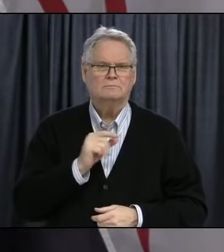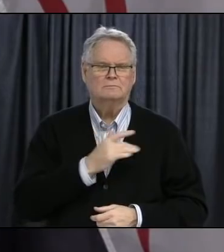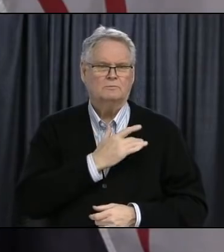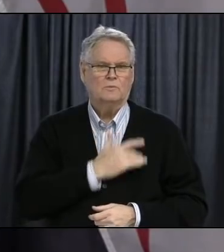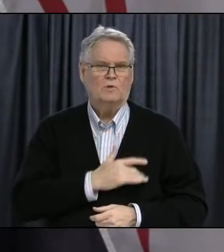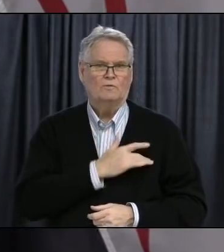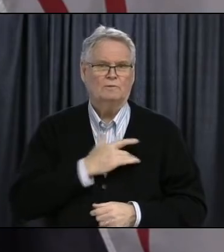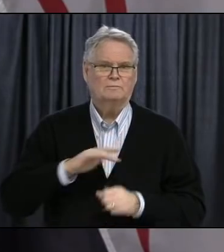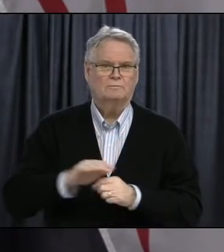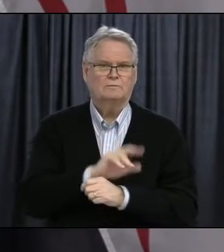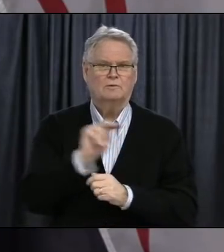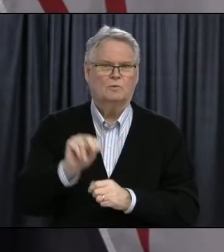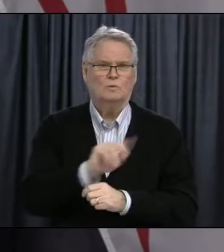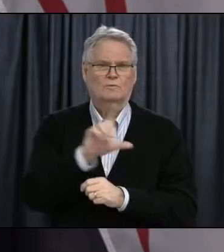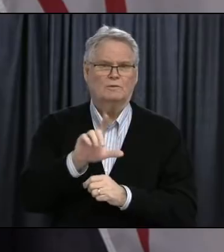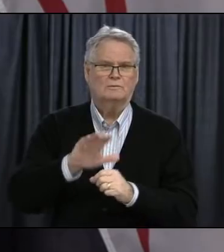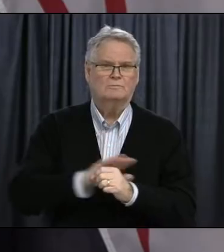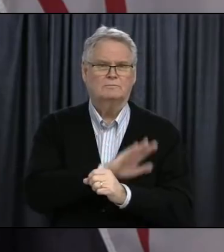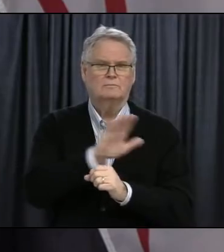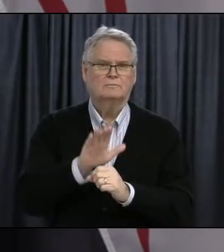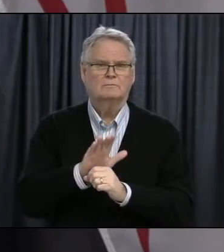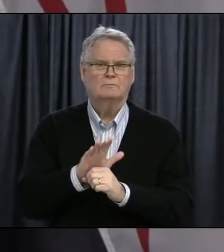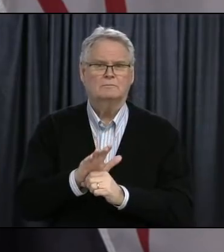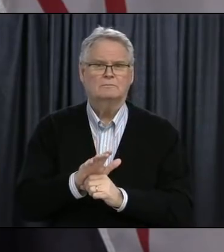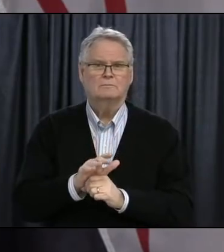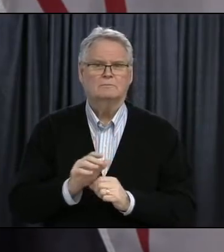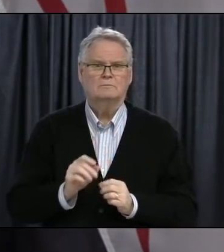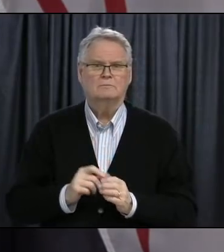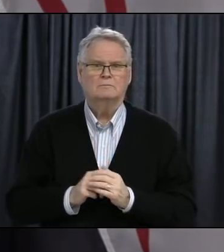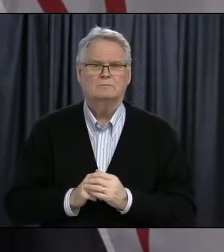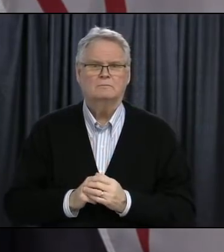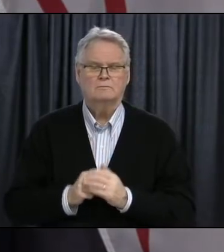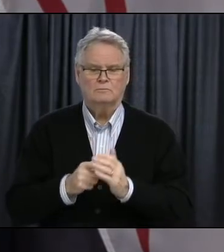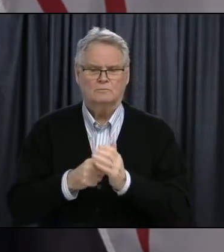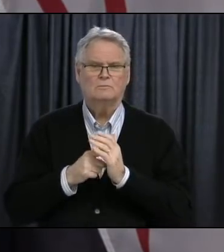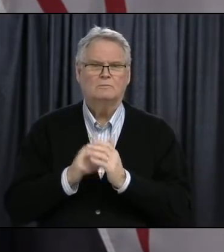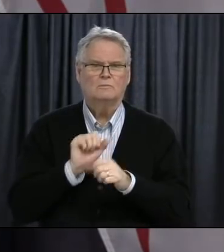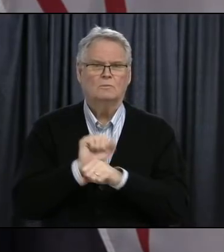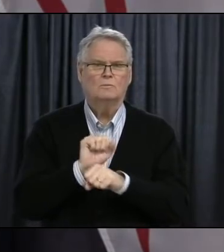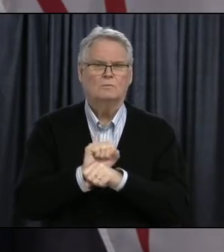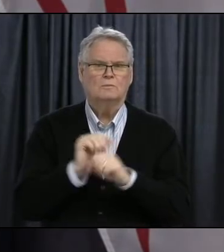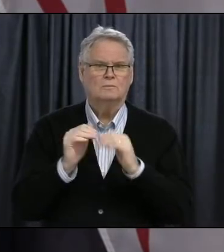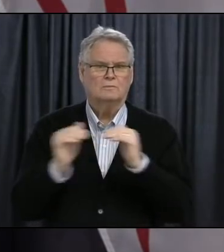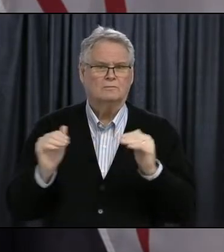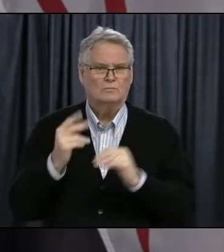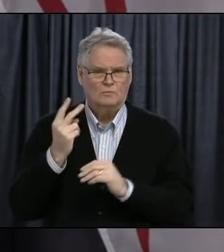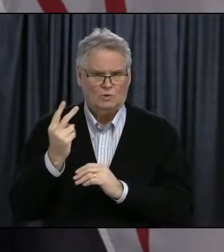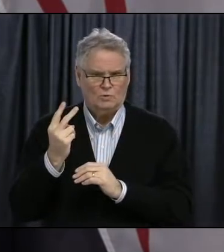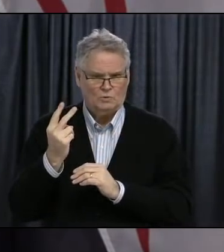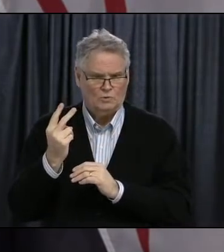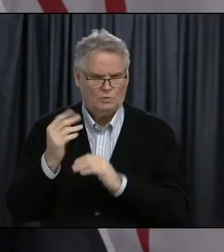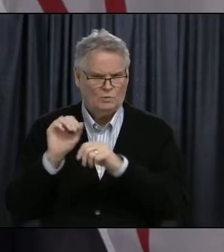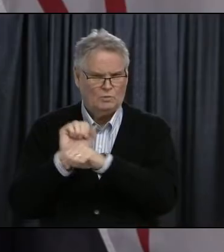So right now we're talking about essential workers. So essential workers fall in phase 2.